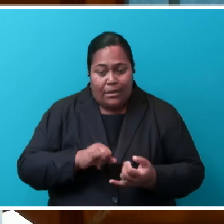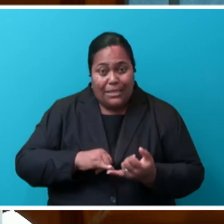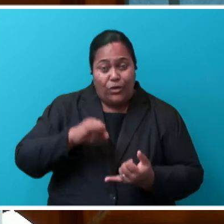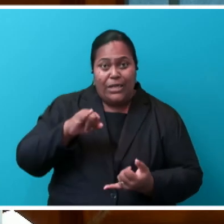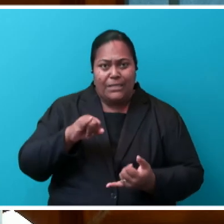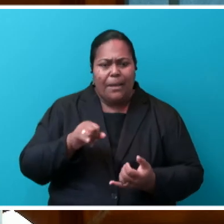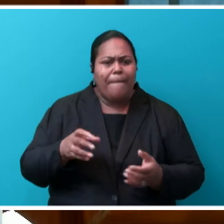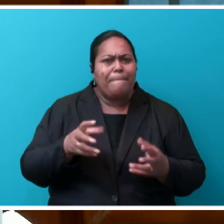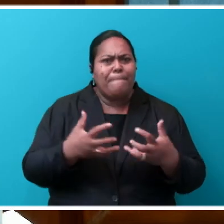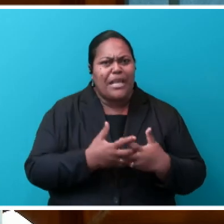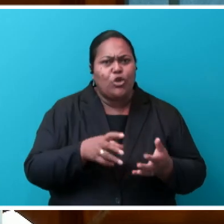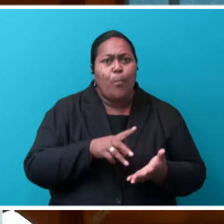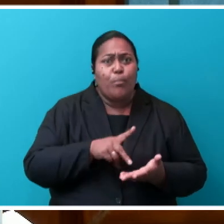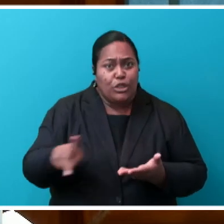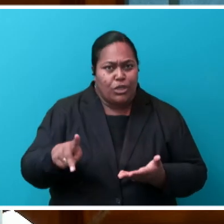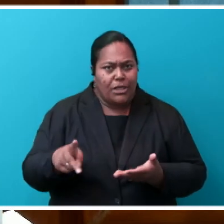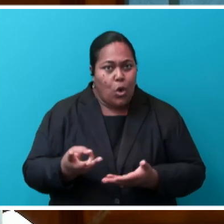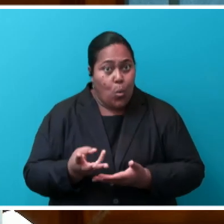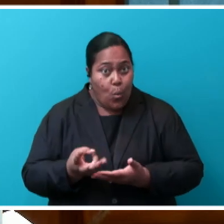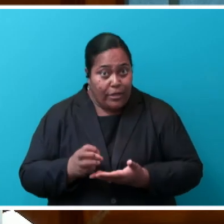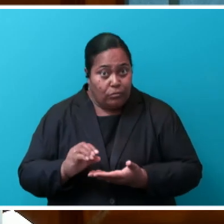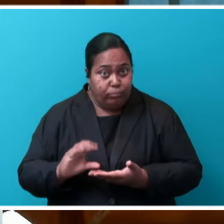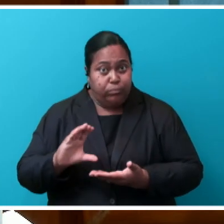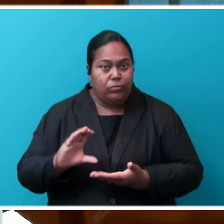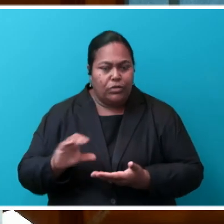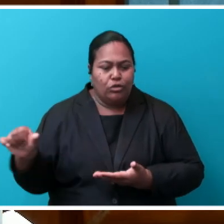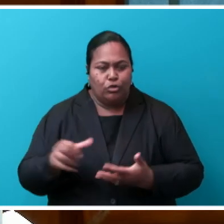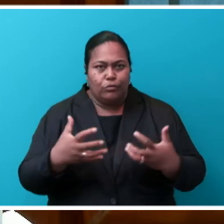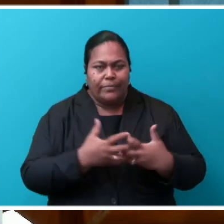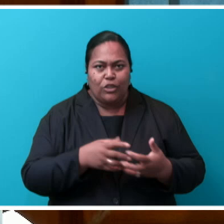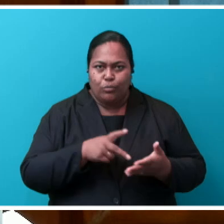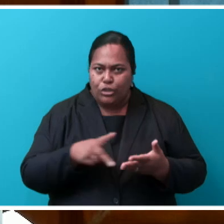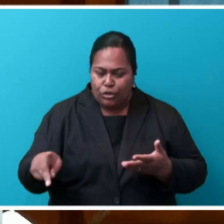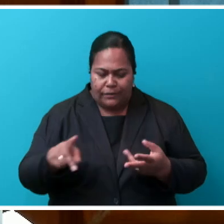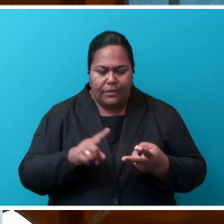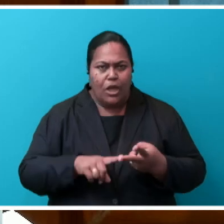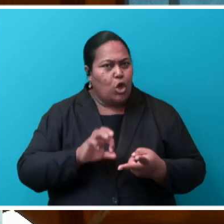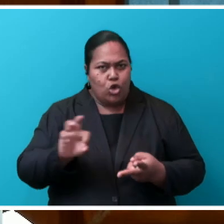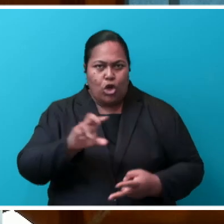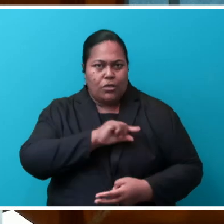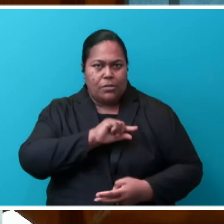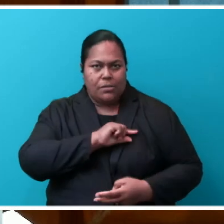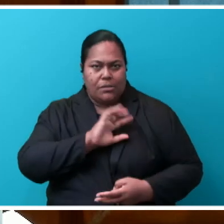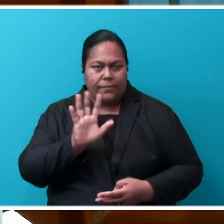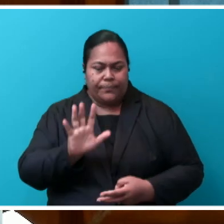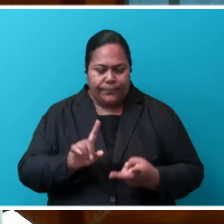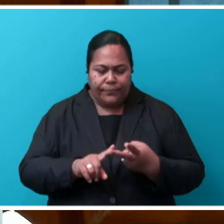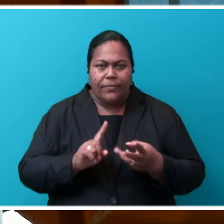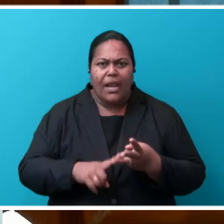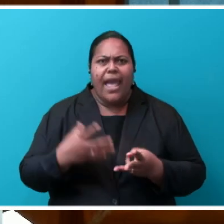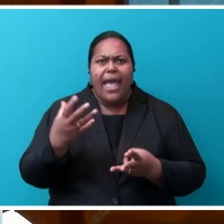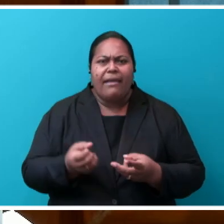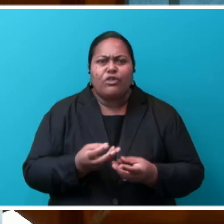rank. Three, realignment of the Fiji Correction Service structure to address current operational needs.